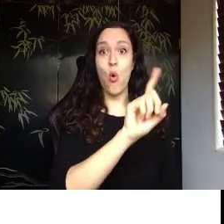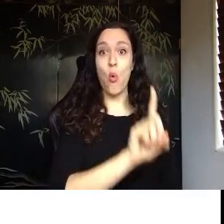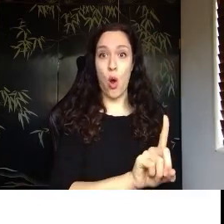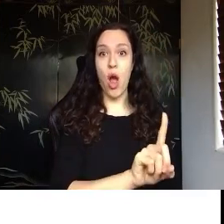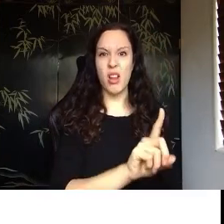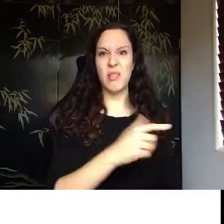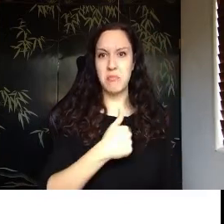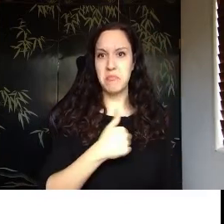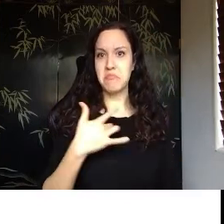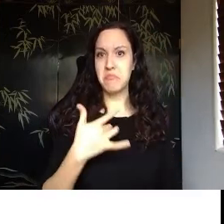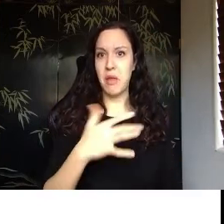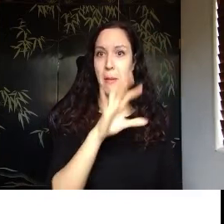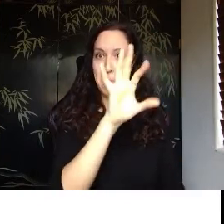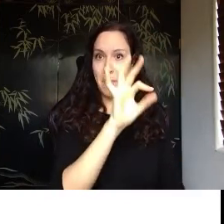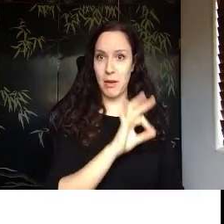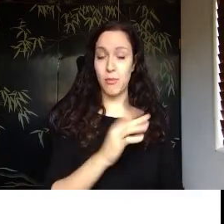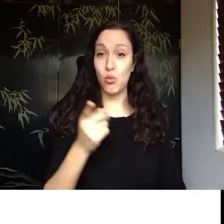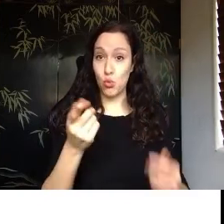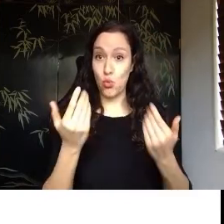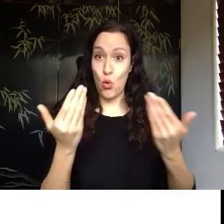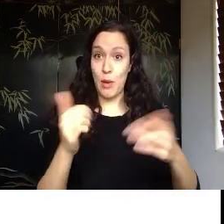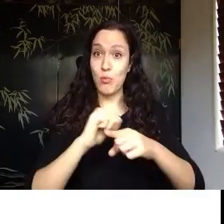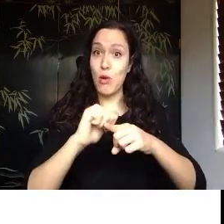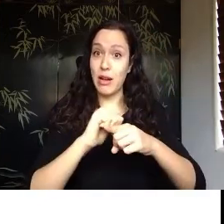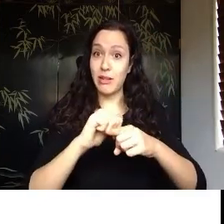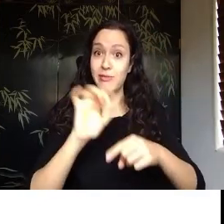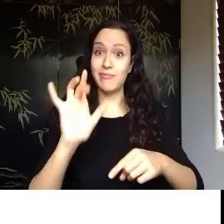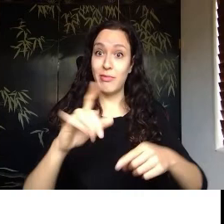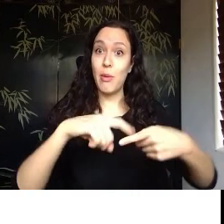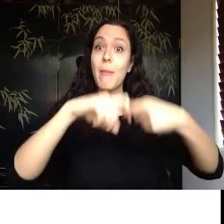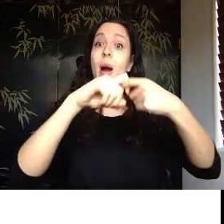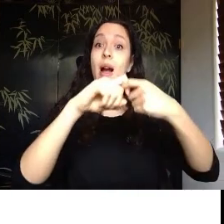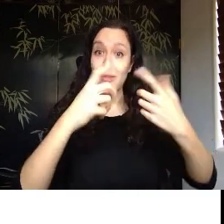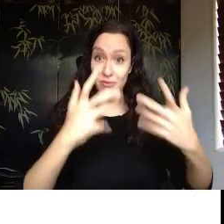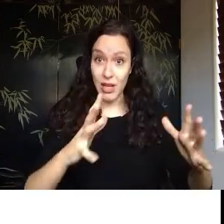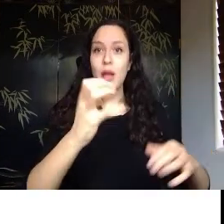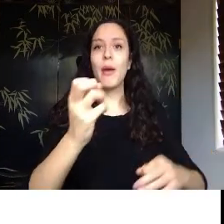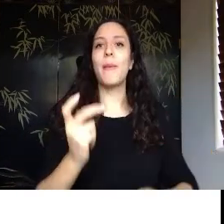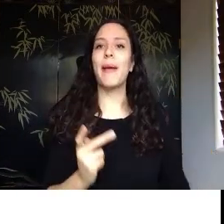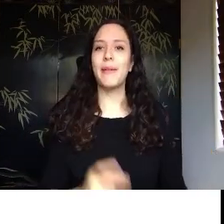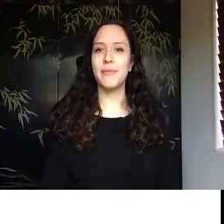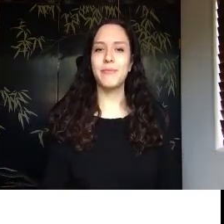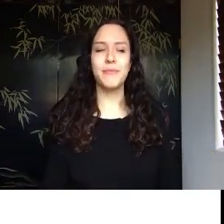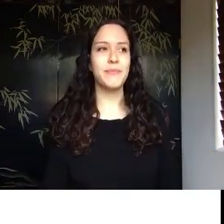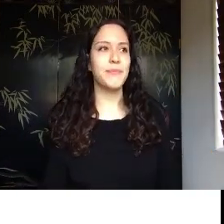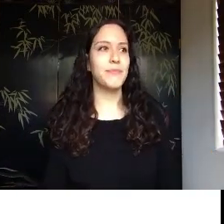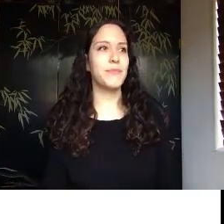and see what you get. All right, press pause, come back.